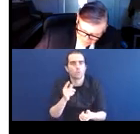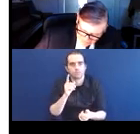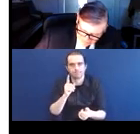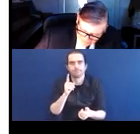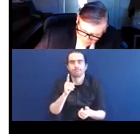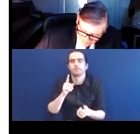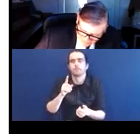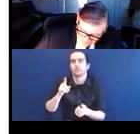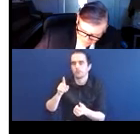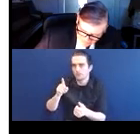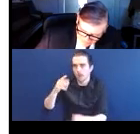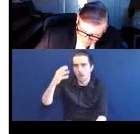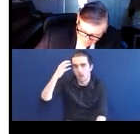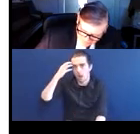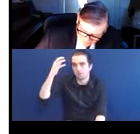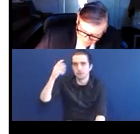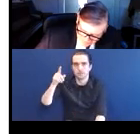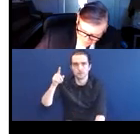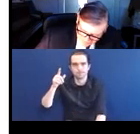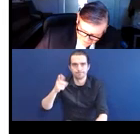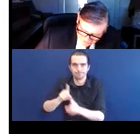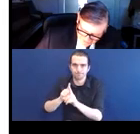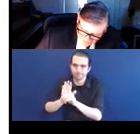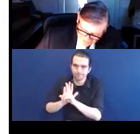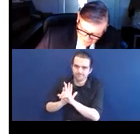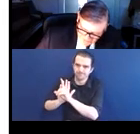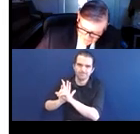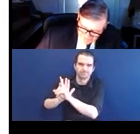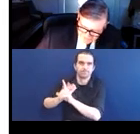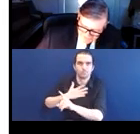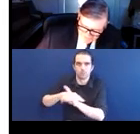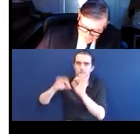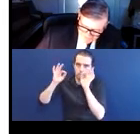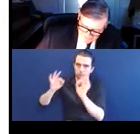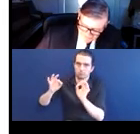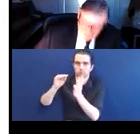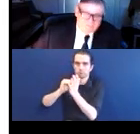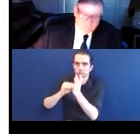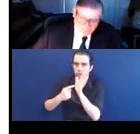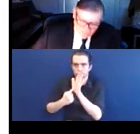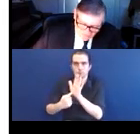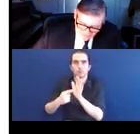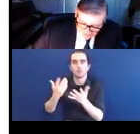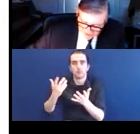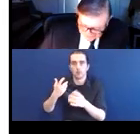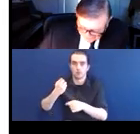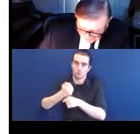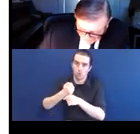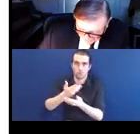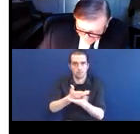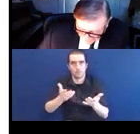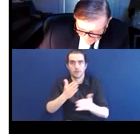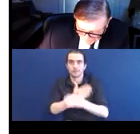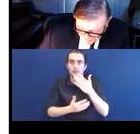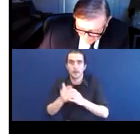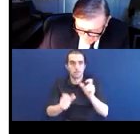Uganda by implementation of the existing legal and policy framework. Uganda has a good legal and policy environment. All we